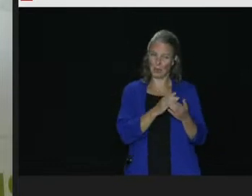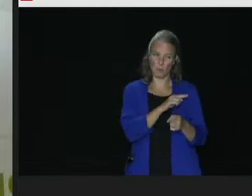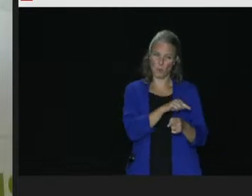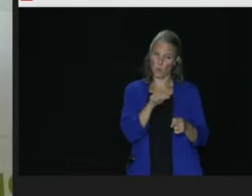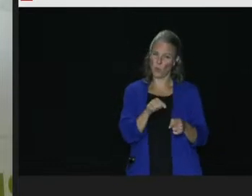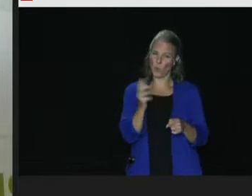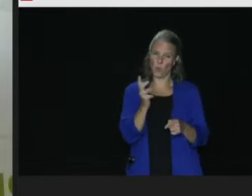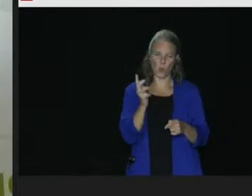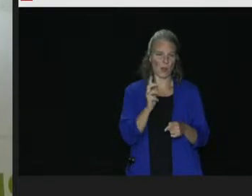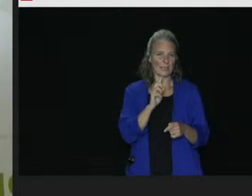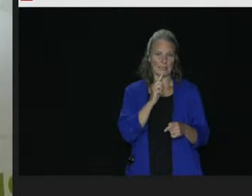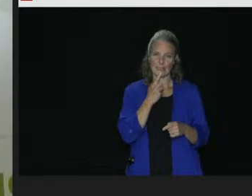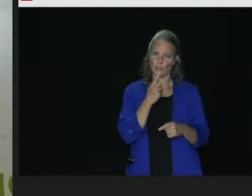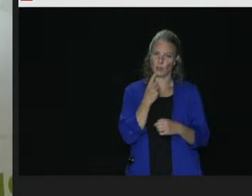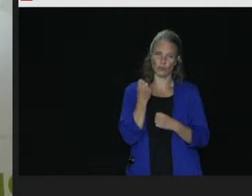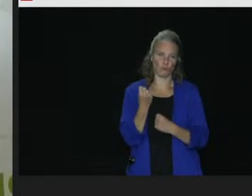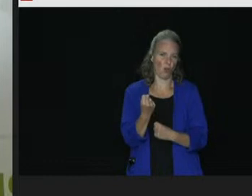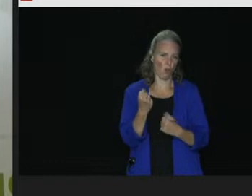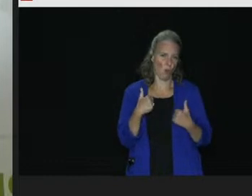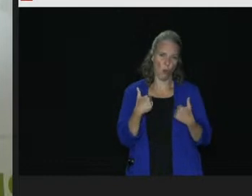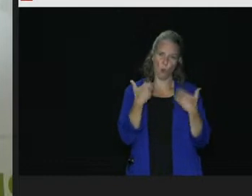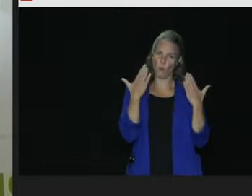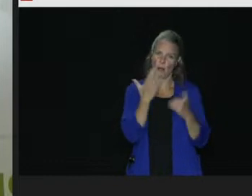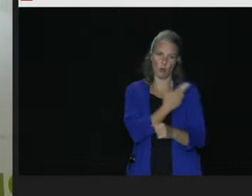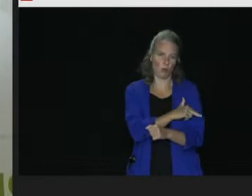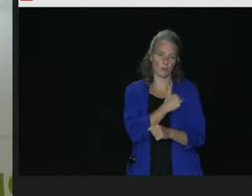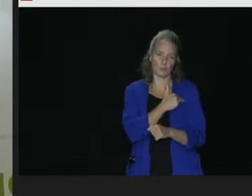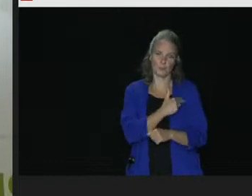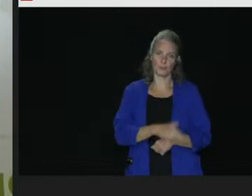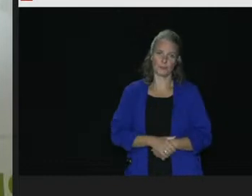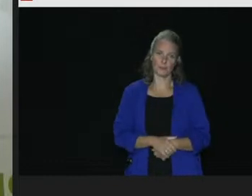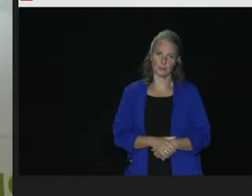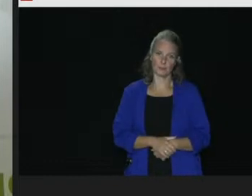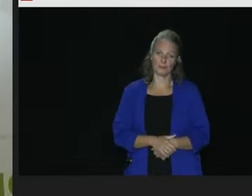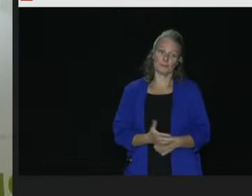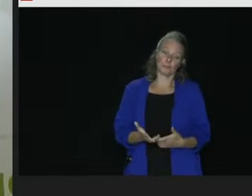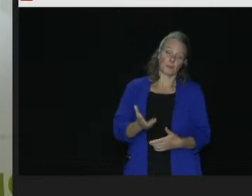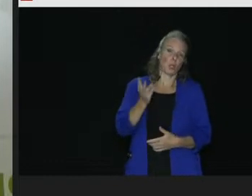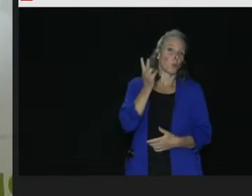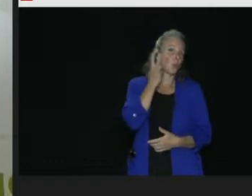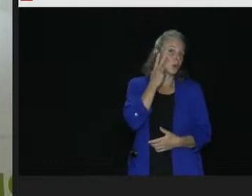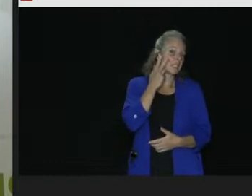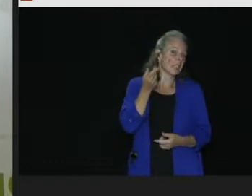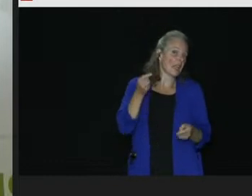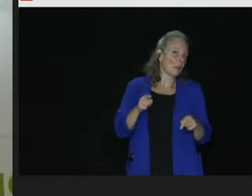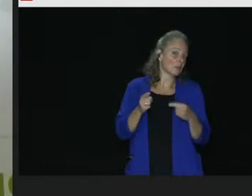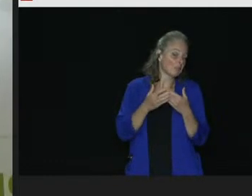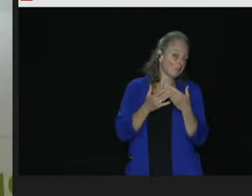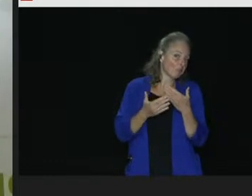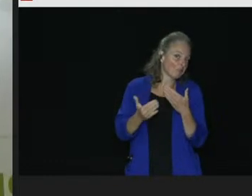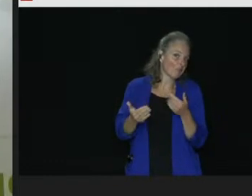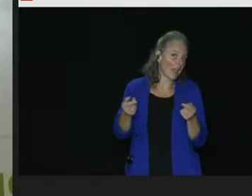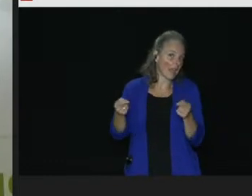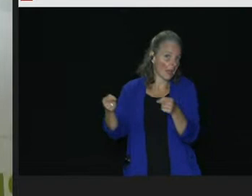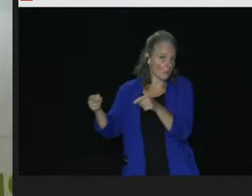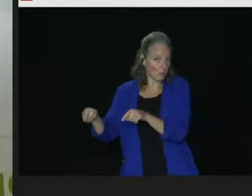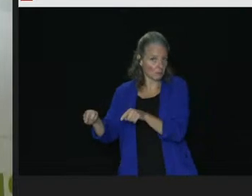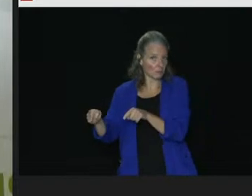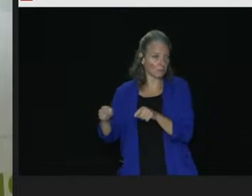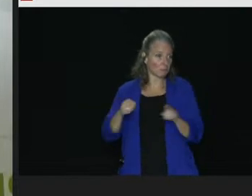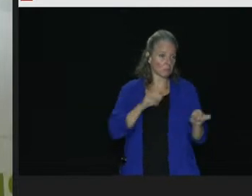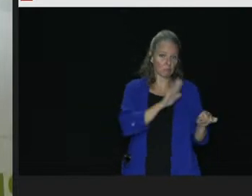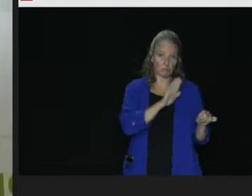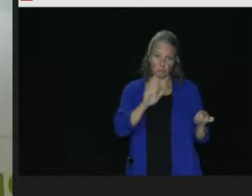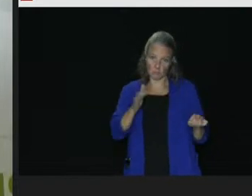stretched. So I guess time will tell as to whether individual provinces